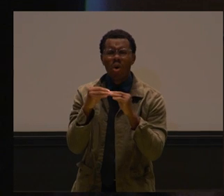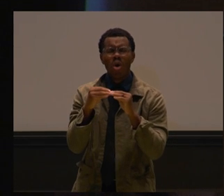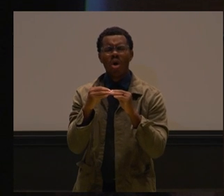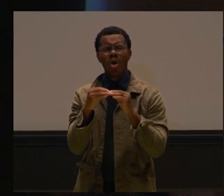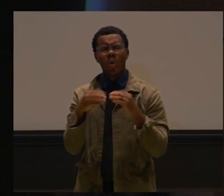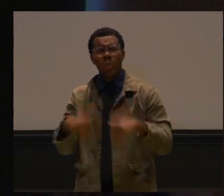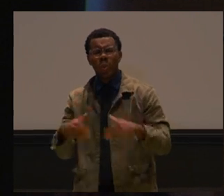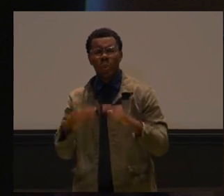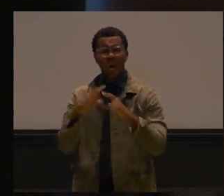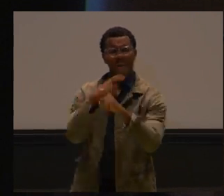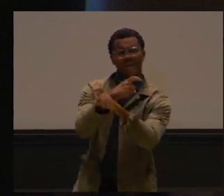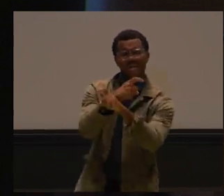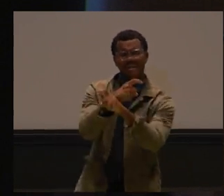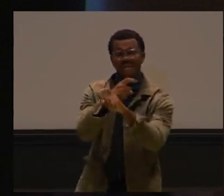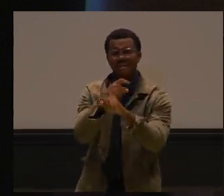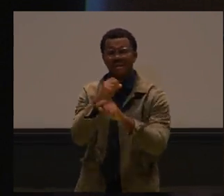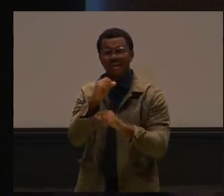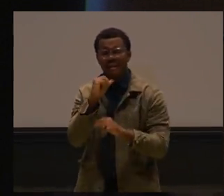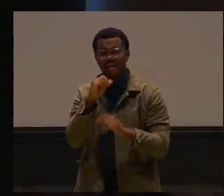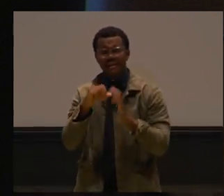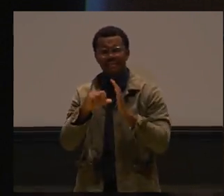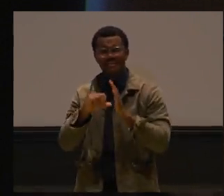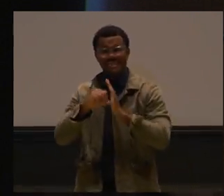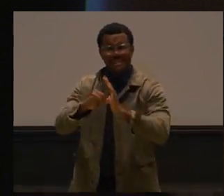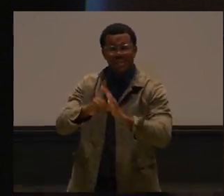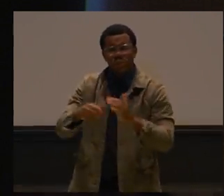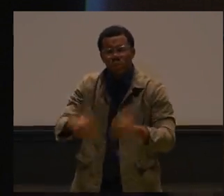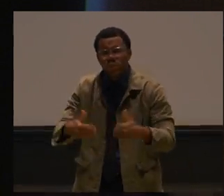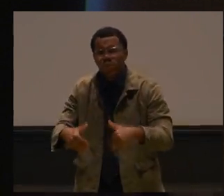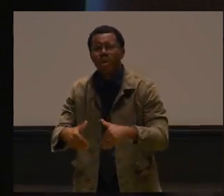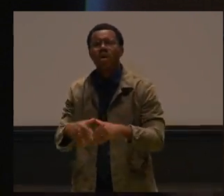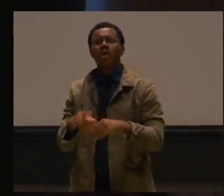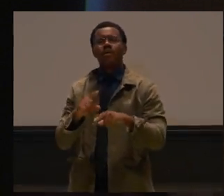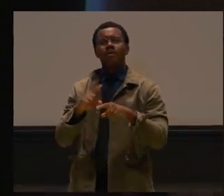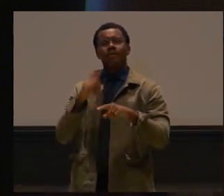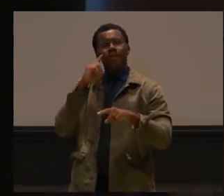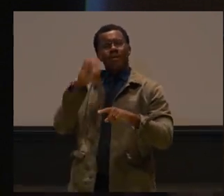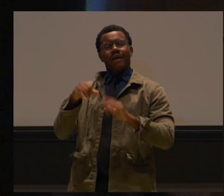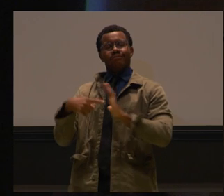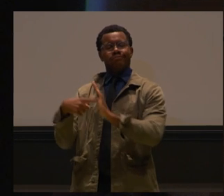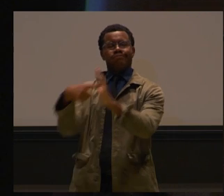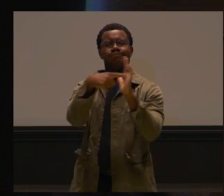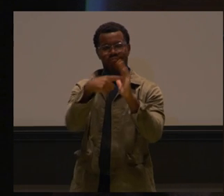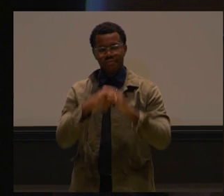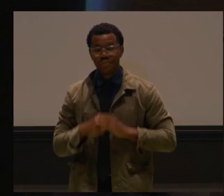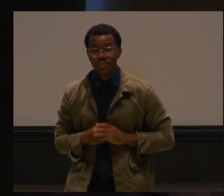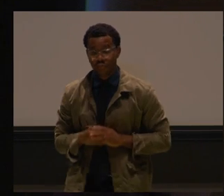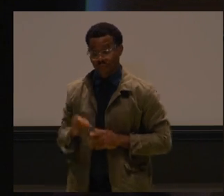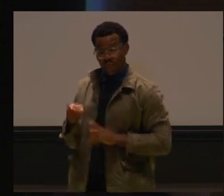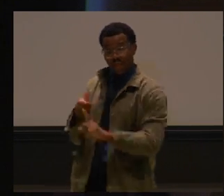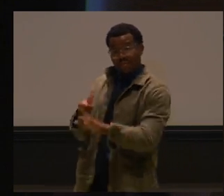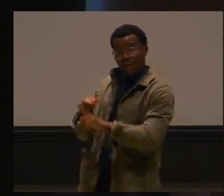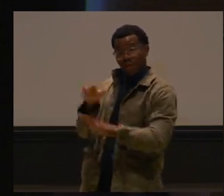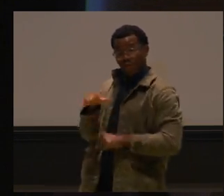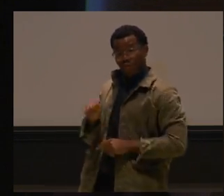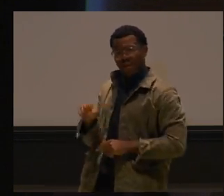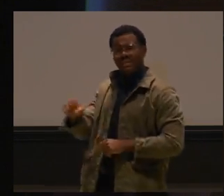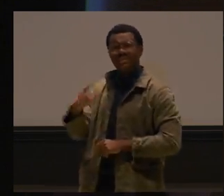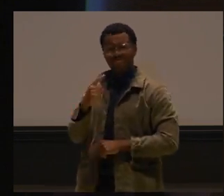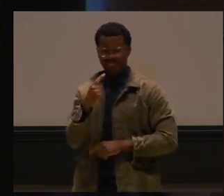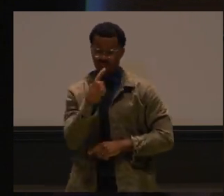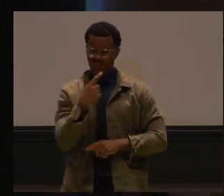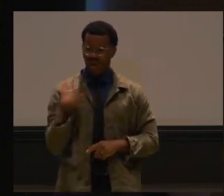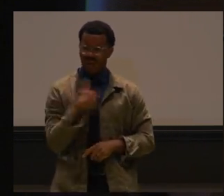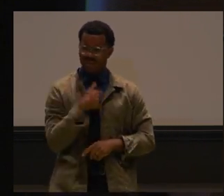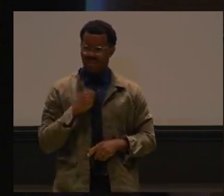face-to-face encounters and the perennial search for understanding and intimacy. As Quinn himself said to our museum staff